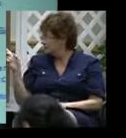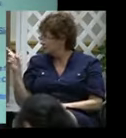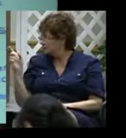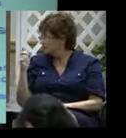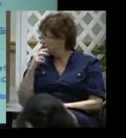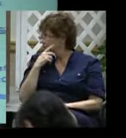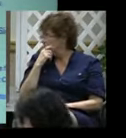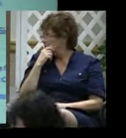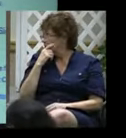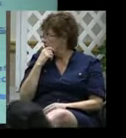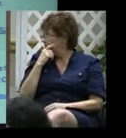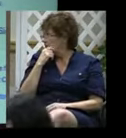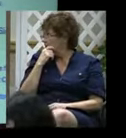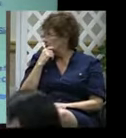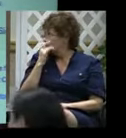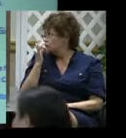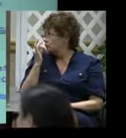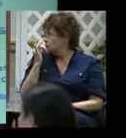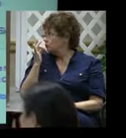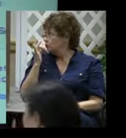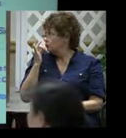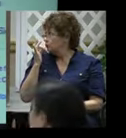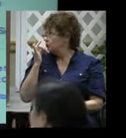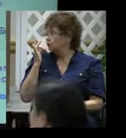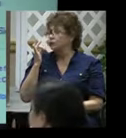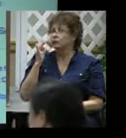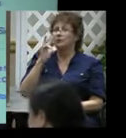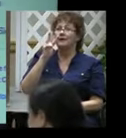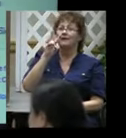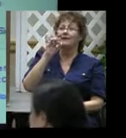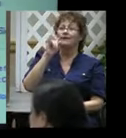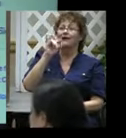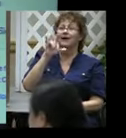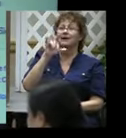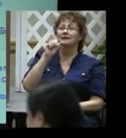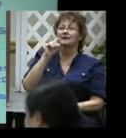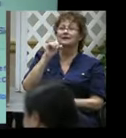to find, I had translated this vital statistics